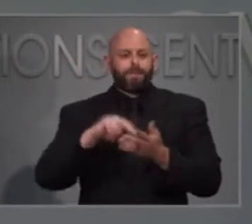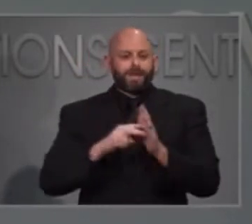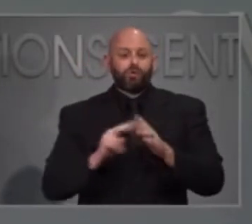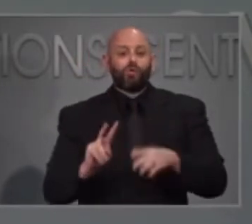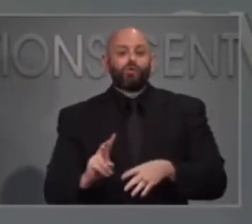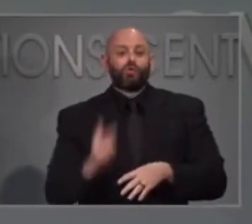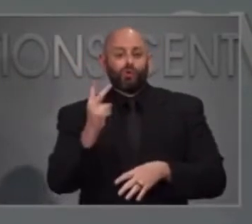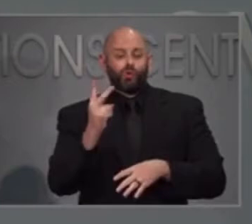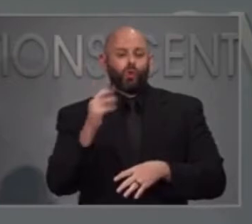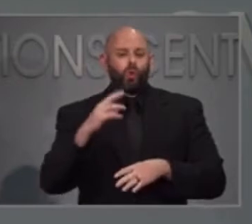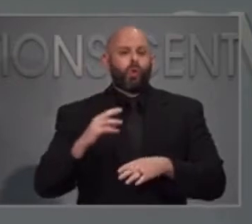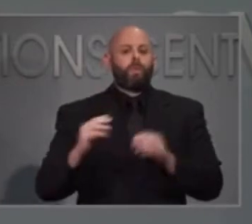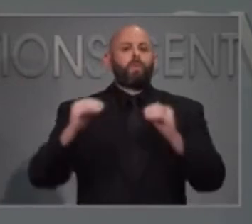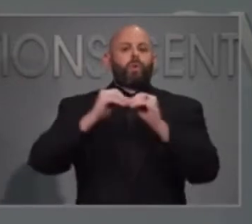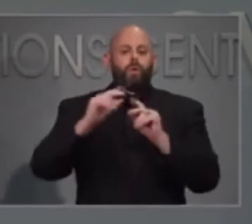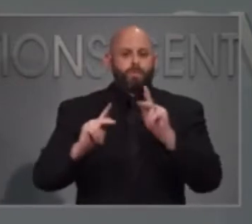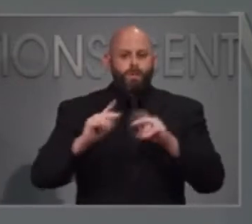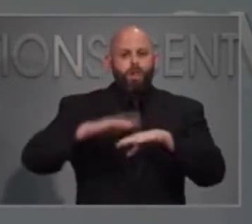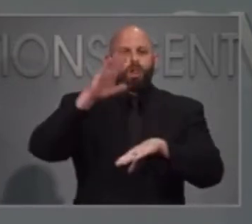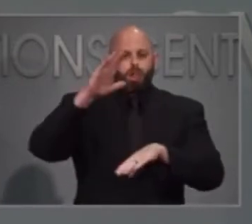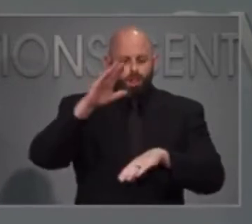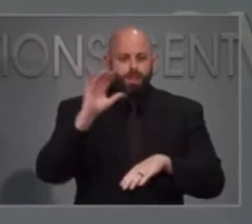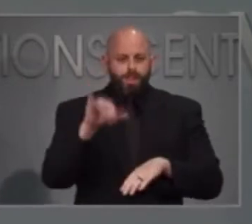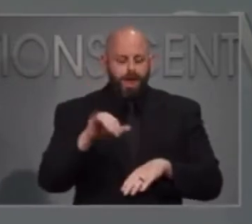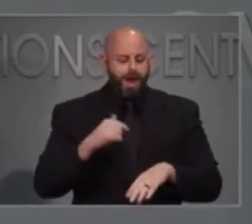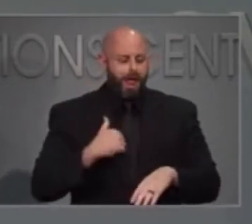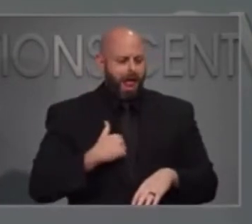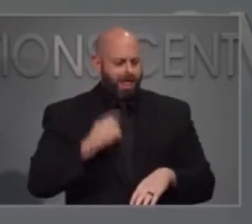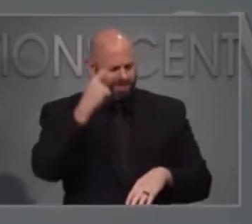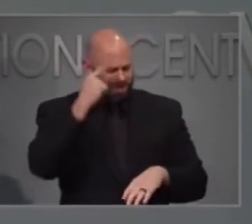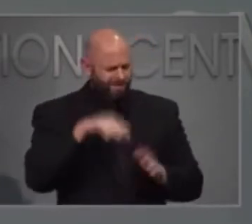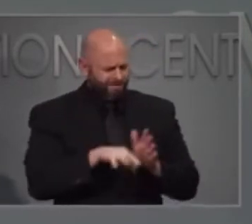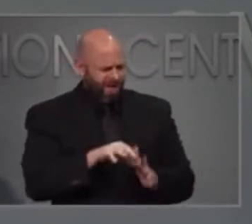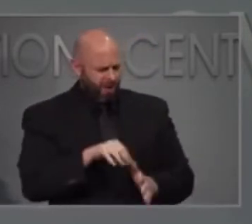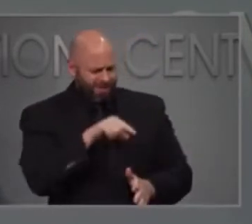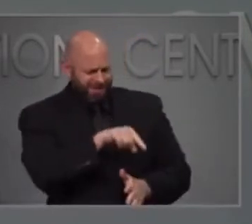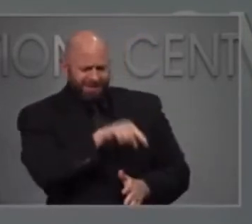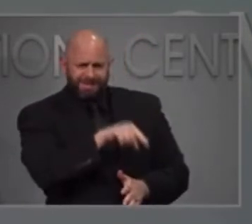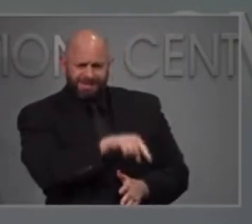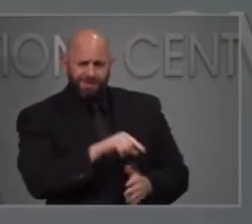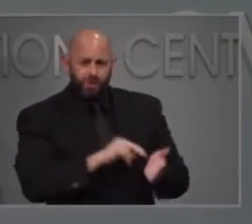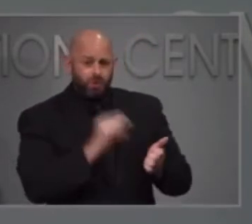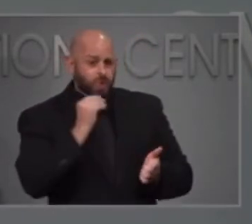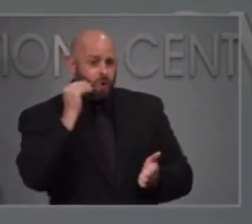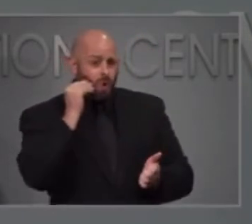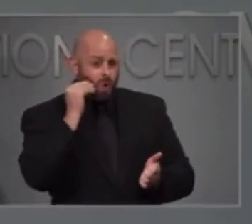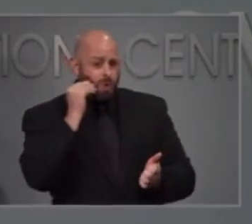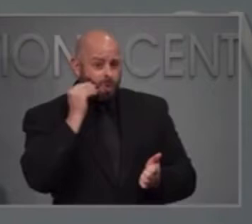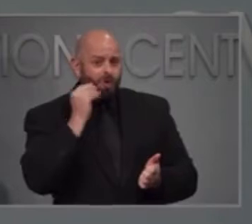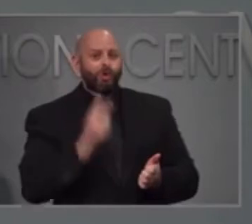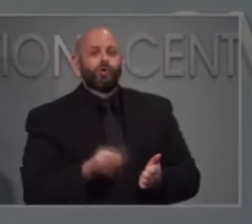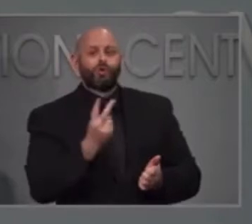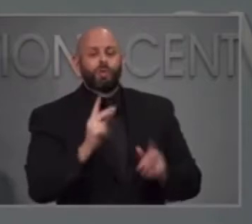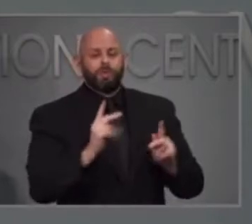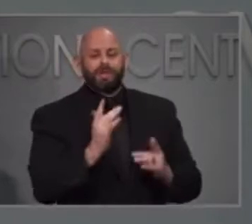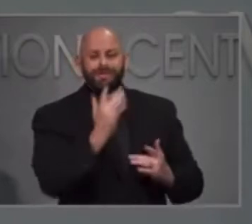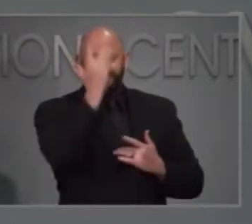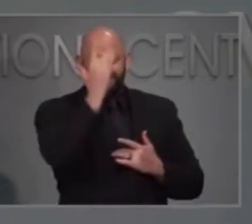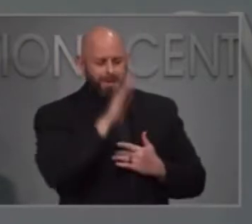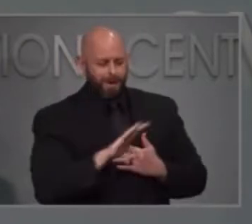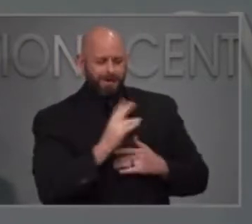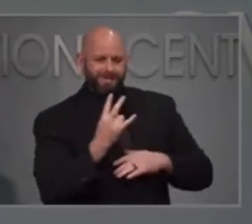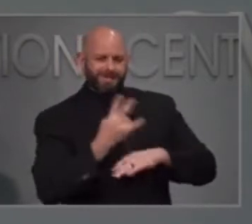were aware of 2 cases, I believe, was about 7 or 8 days ago at this point. At that time, they're working with their local